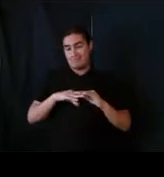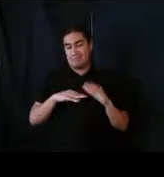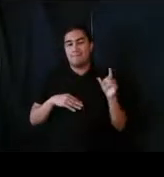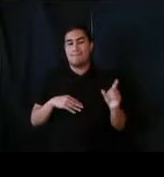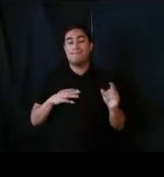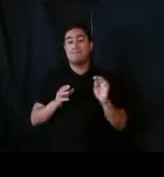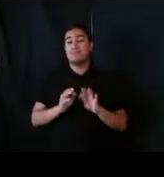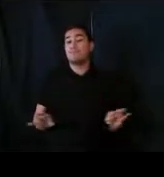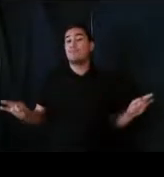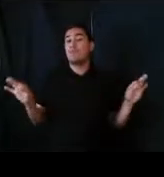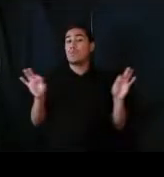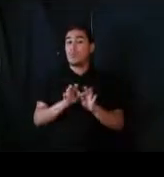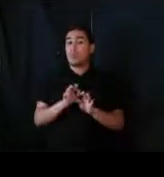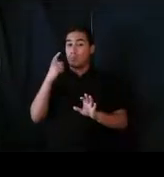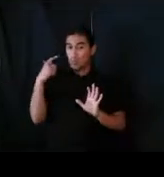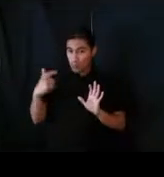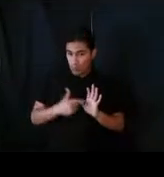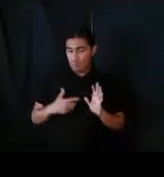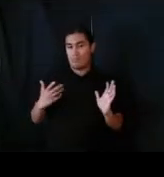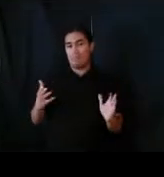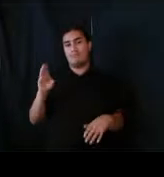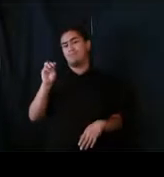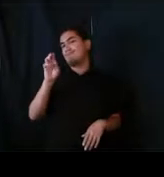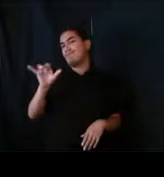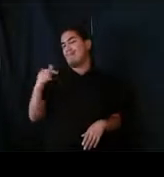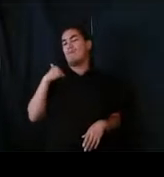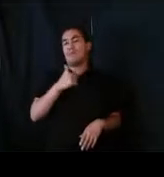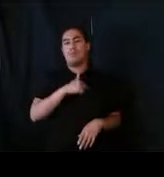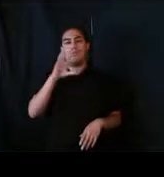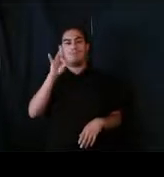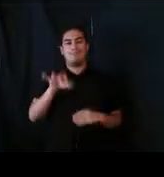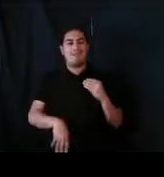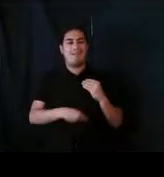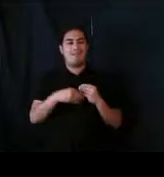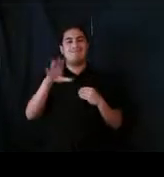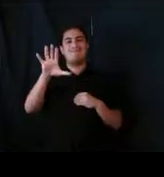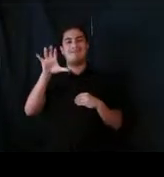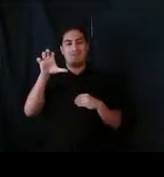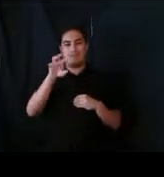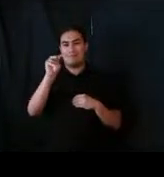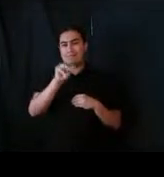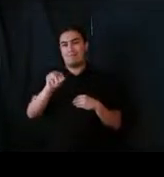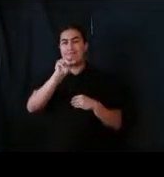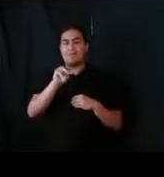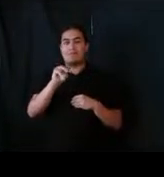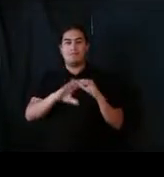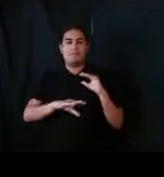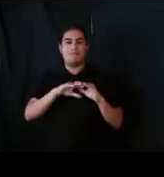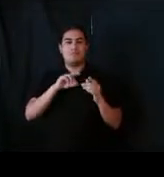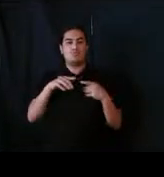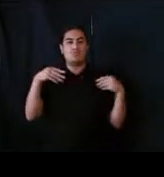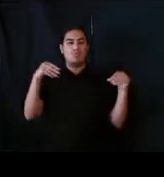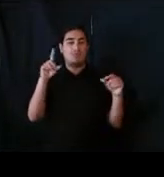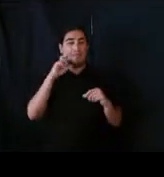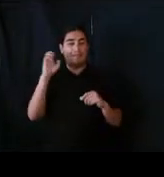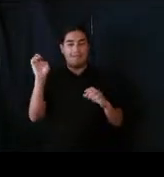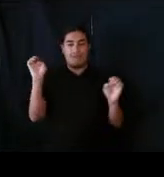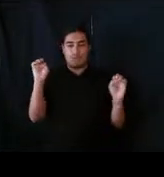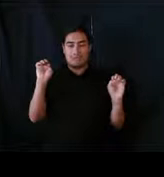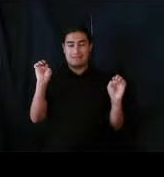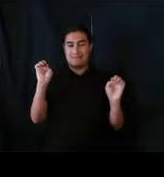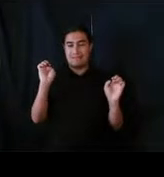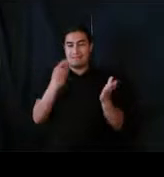worth noting that in may we added 500 million dollars in capacity to the shop due to some emergency funding received from the